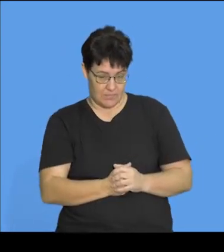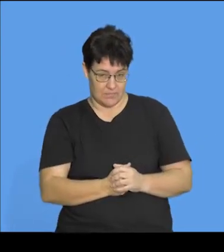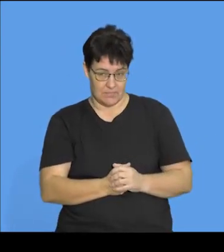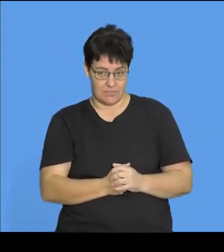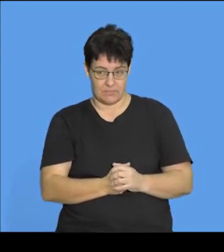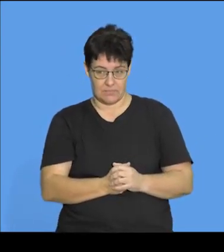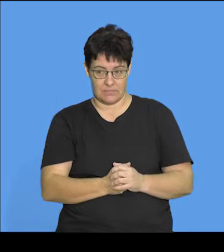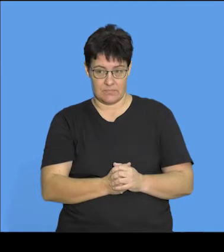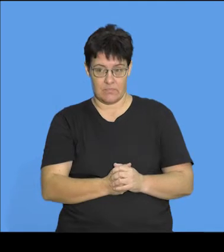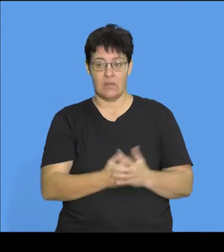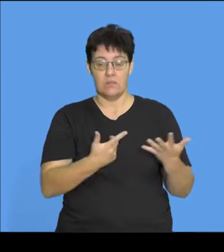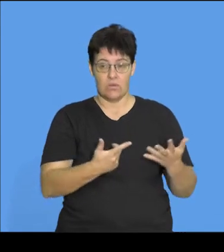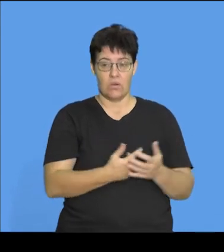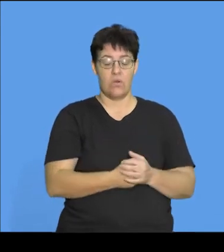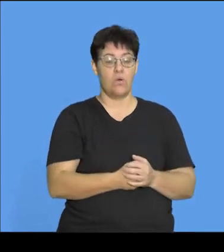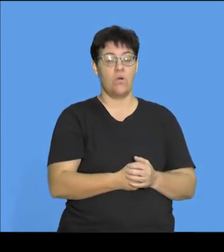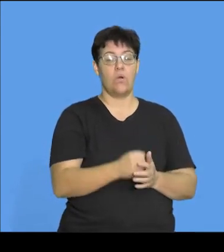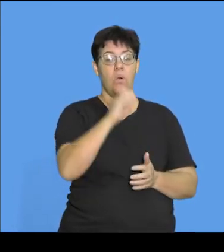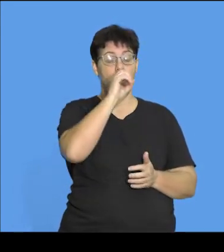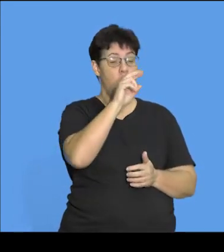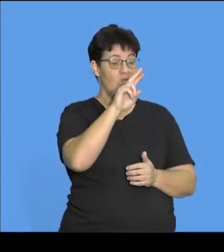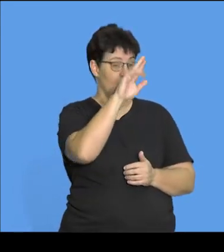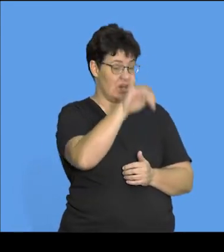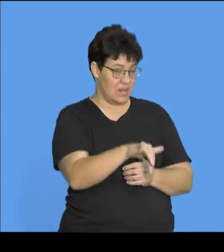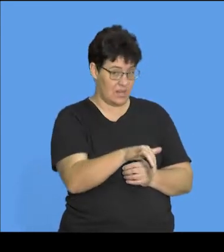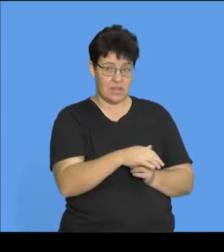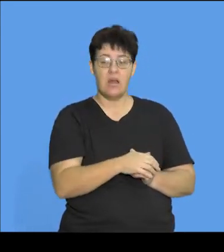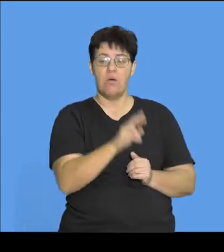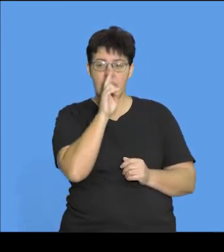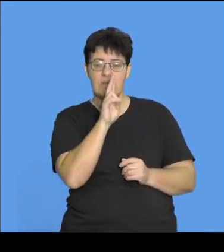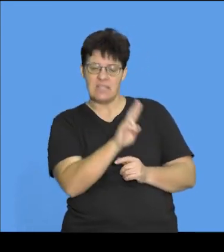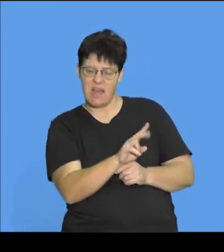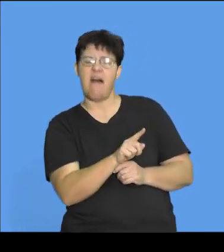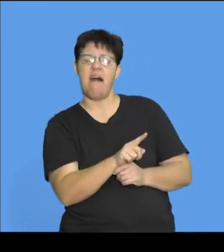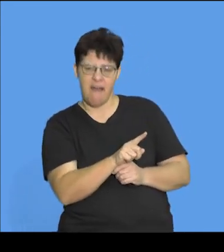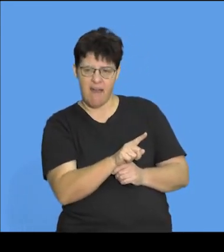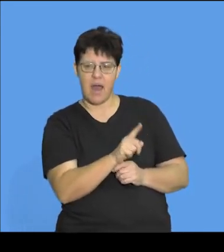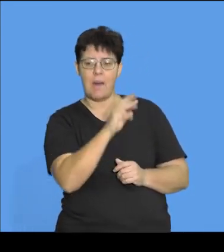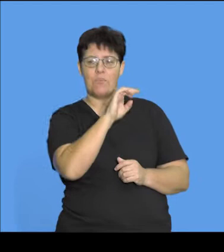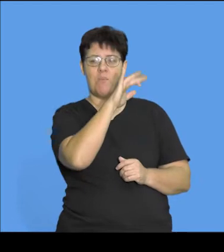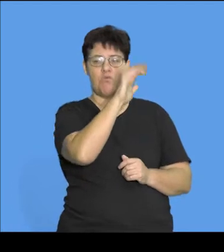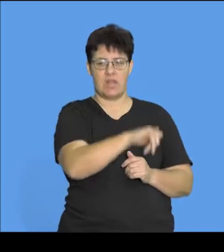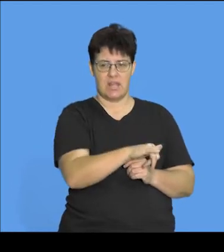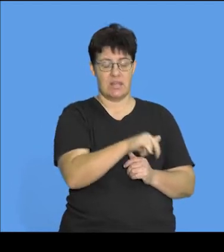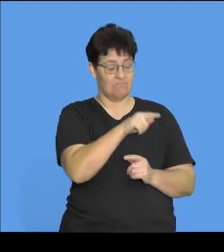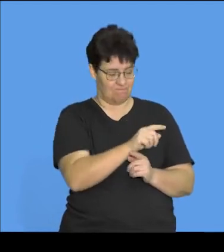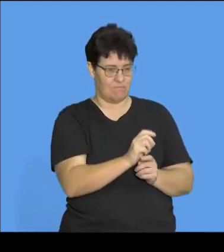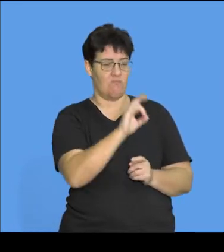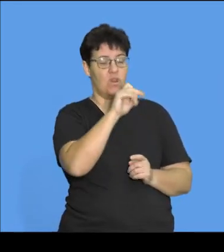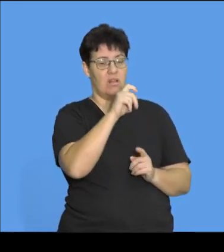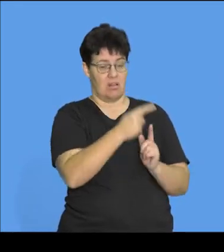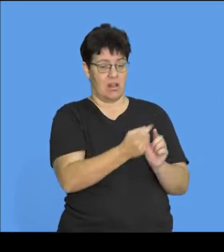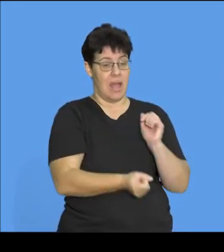the ovary, we see that the primary follicle will develop, and this is developing under the influence of the